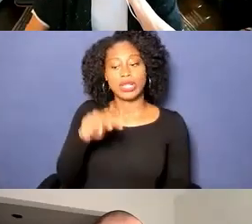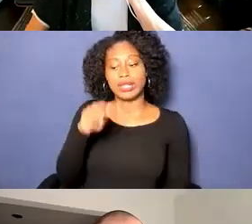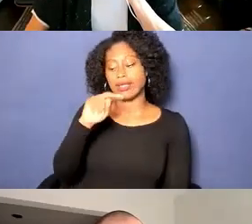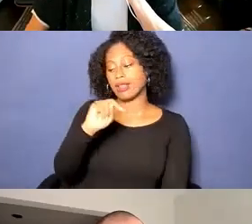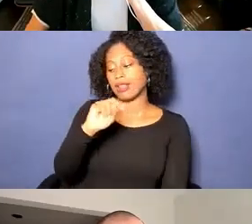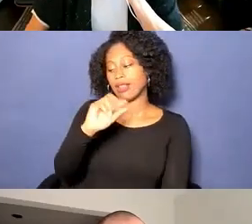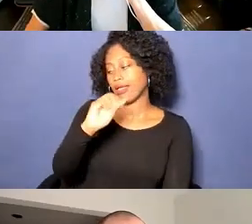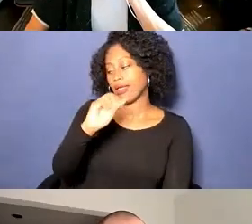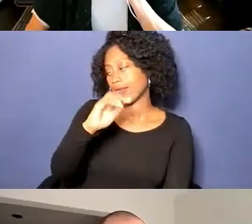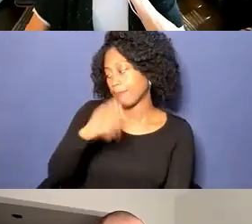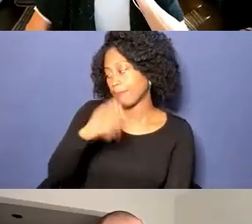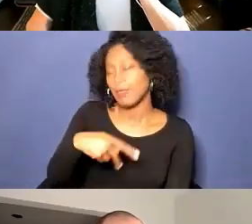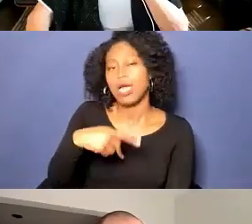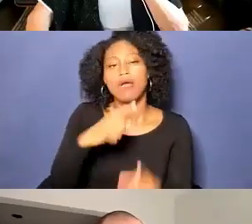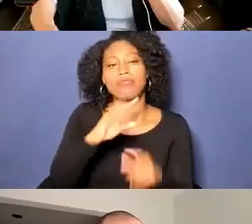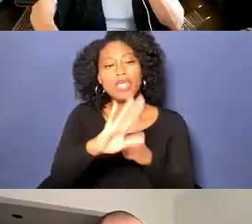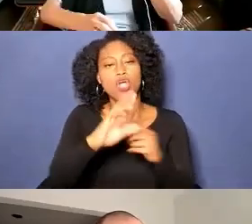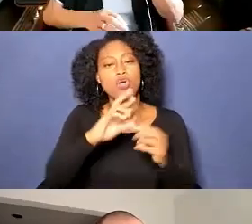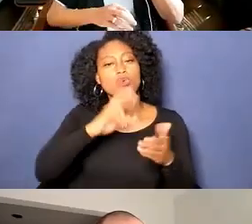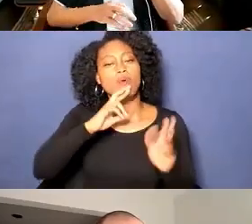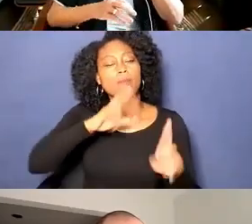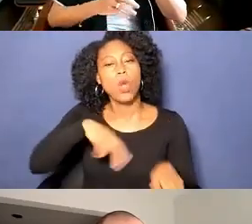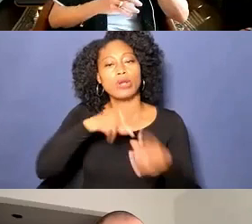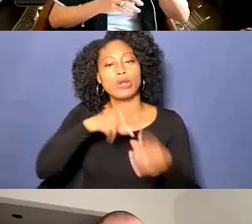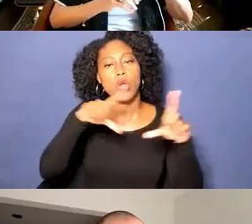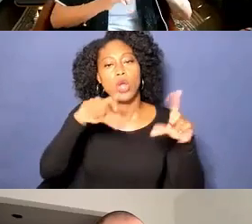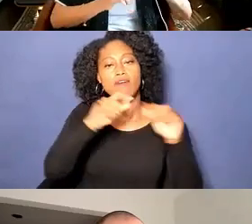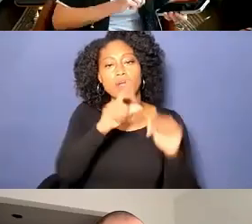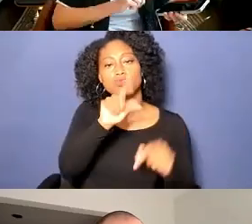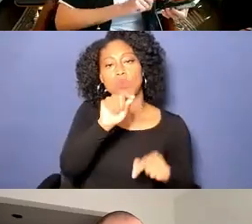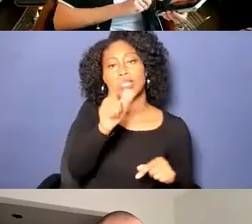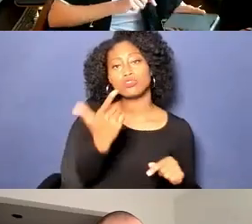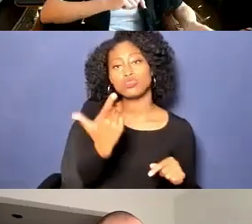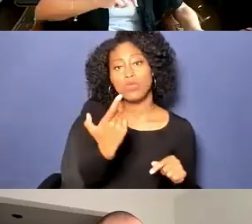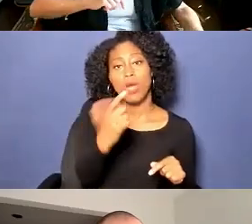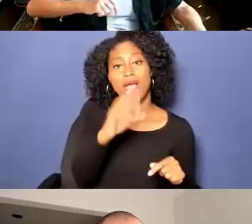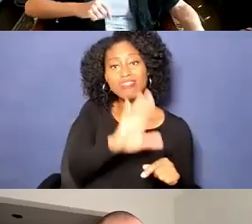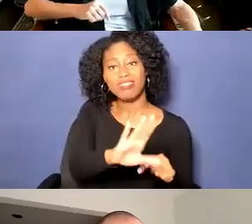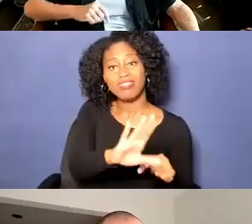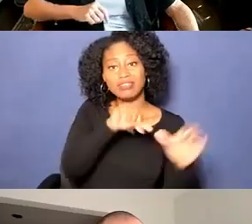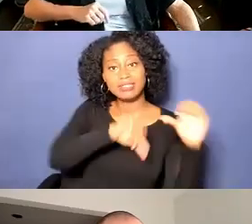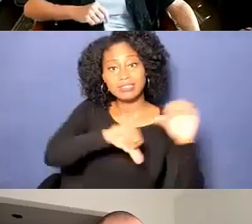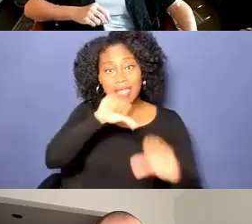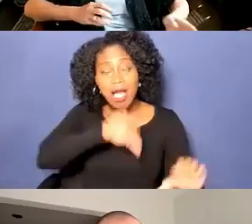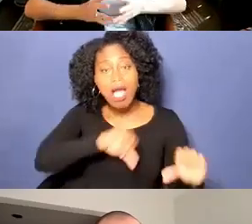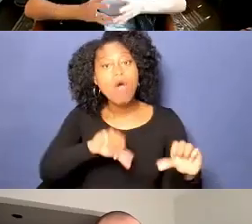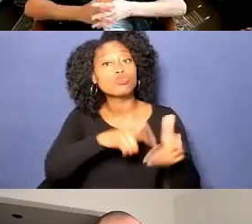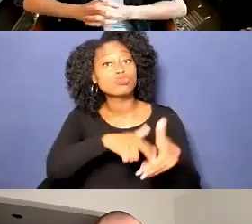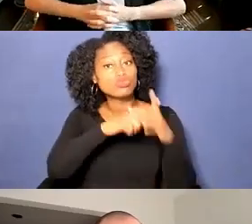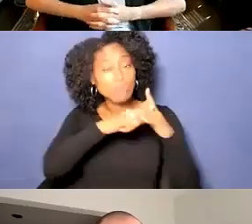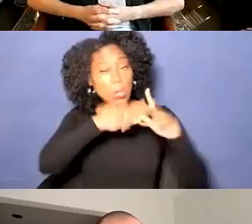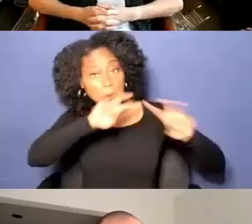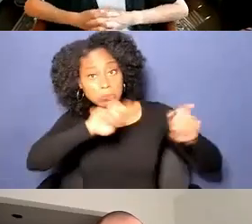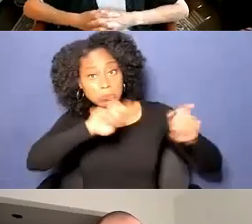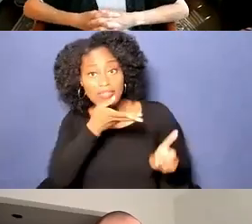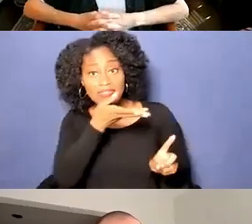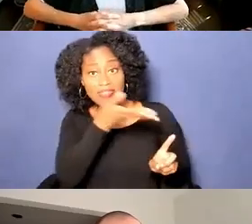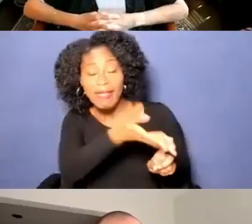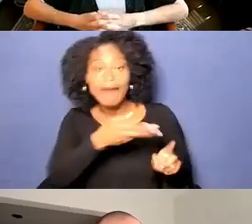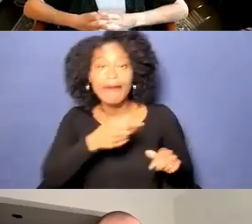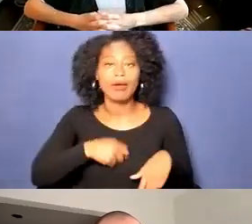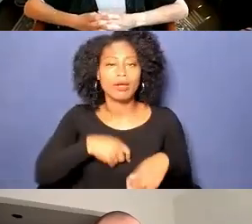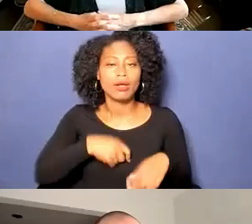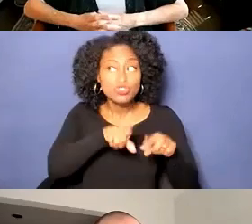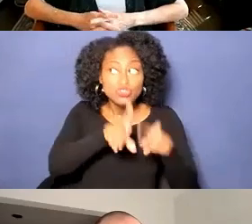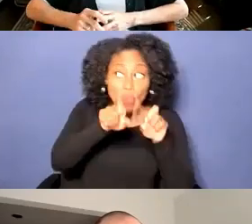card from 2021 science, that would be something that you might want to be looking at